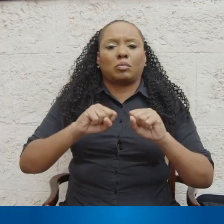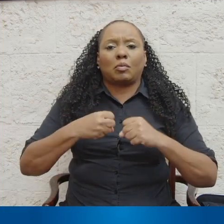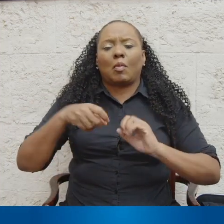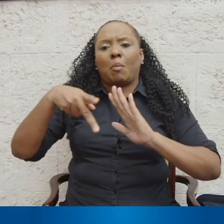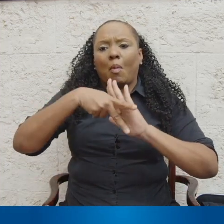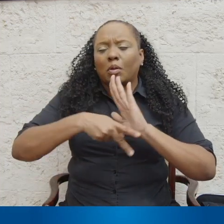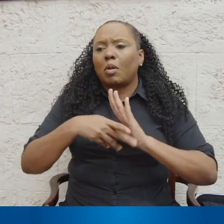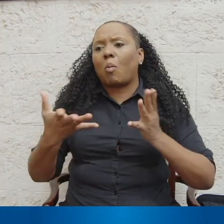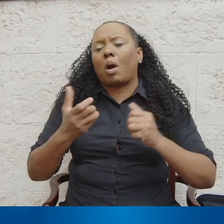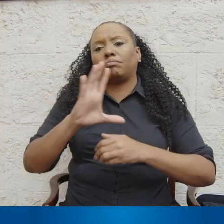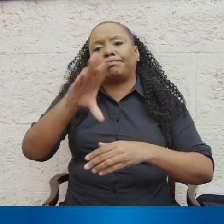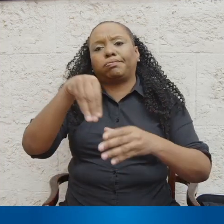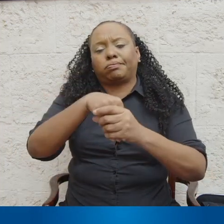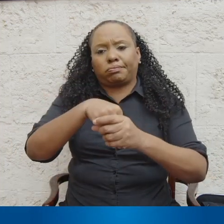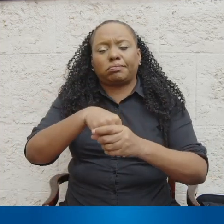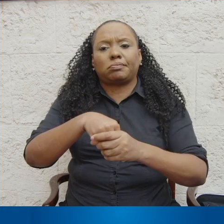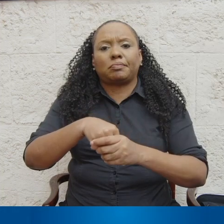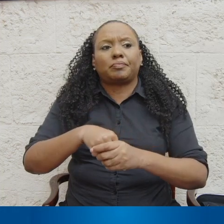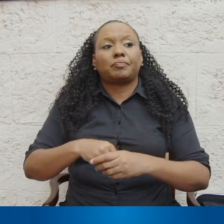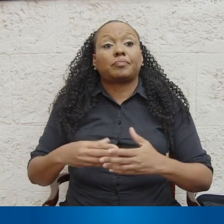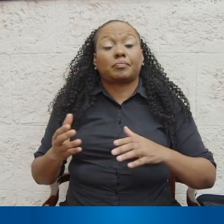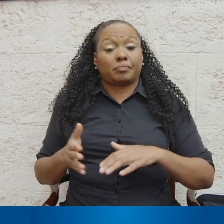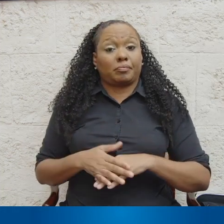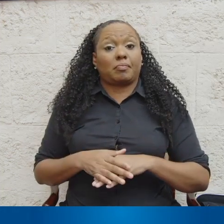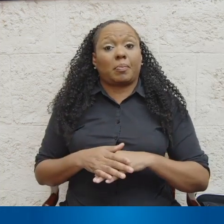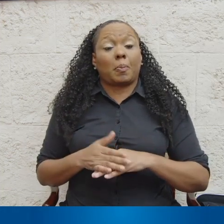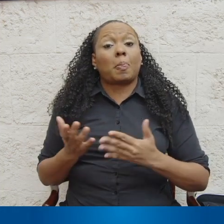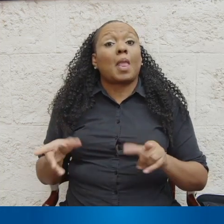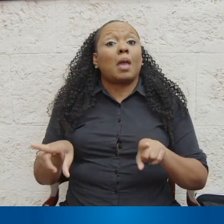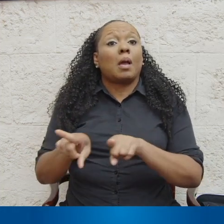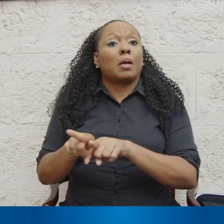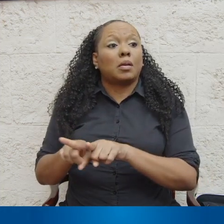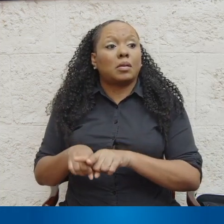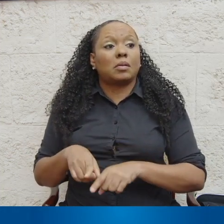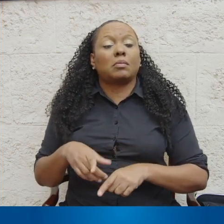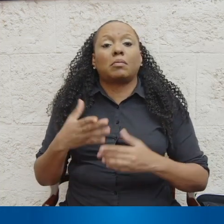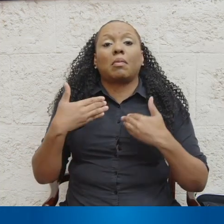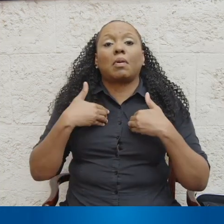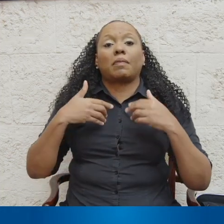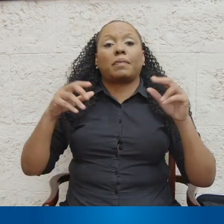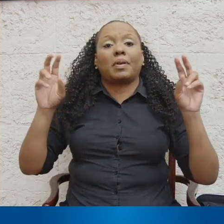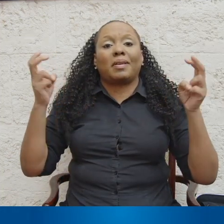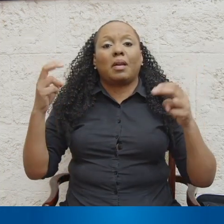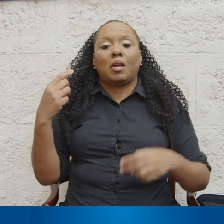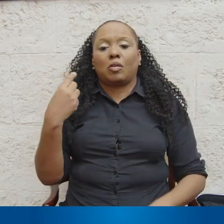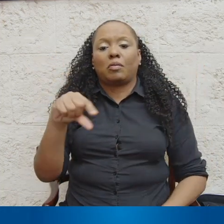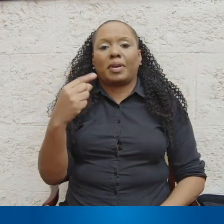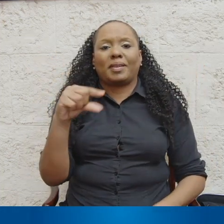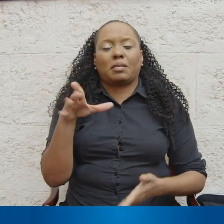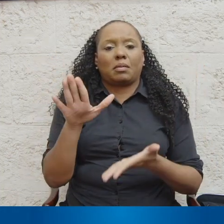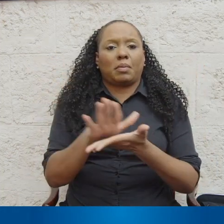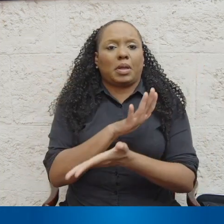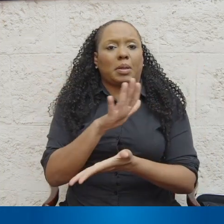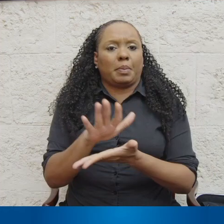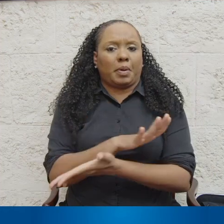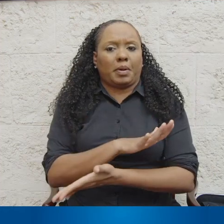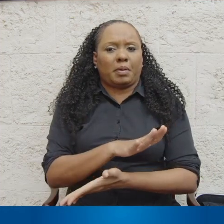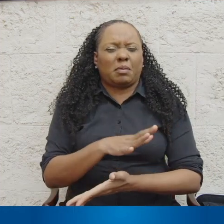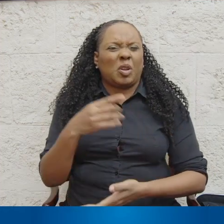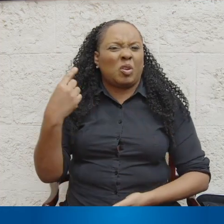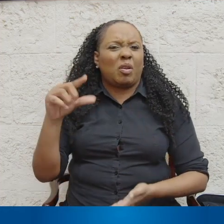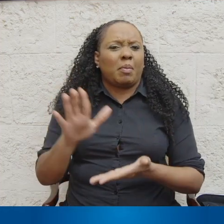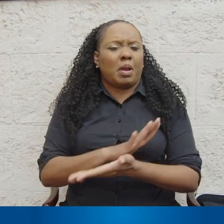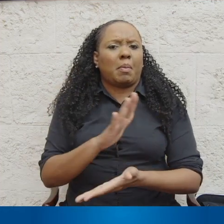will look to do. Now, coming out of the sports policy is a green paper, and the green paper will soon be